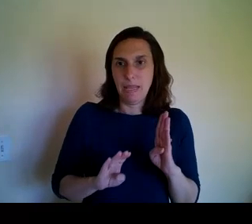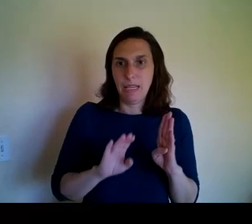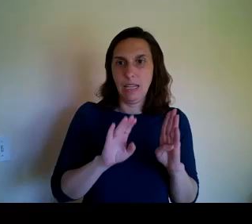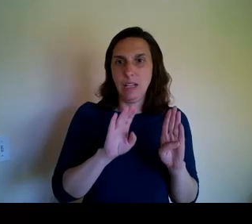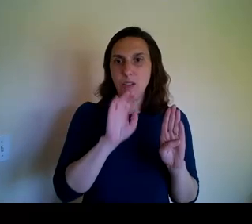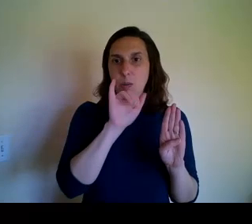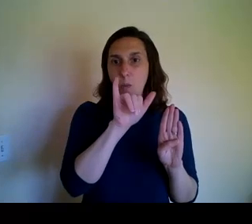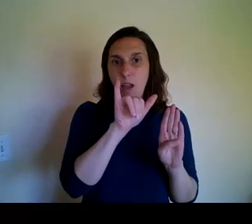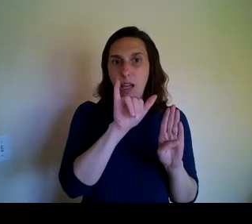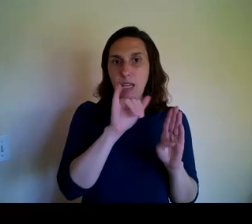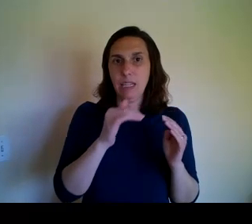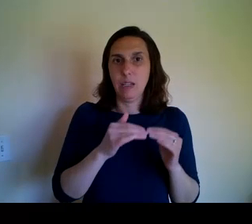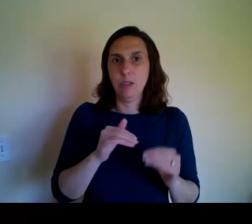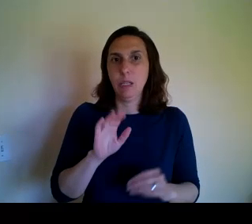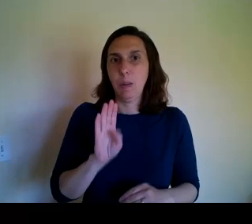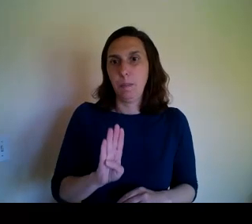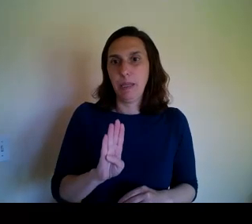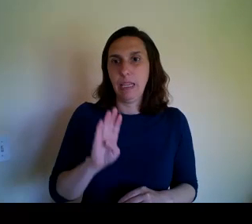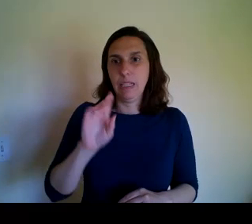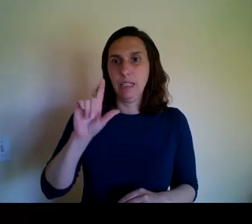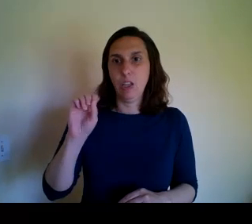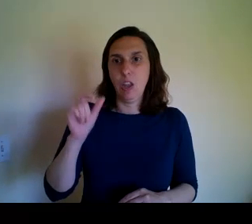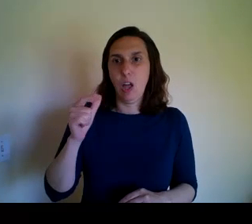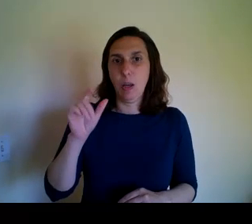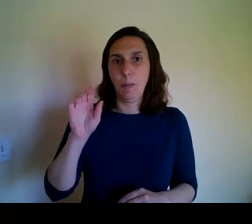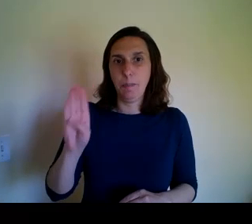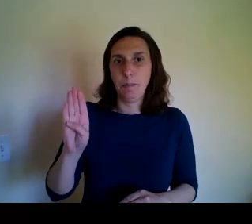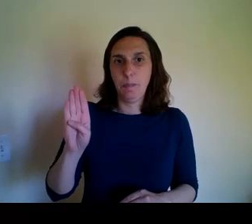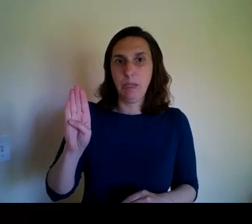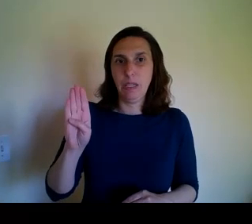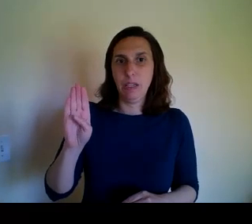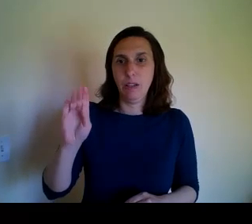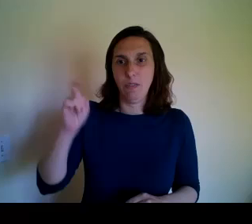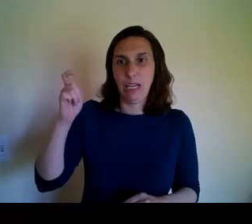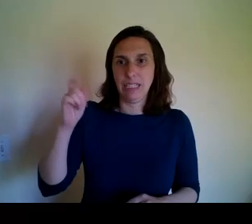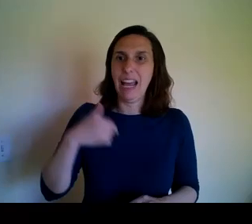equals b to the log b of x. I like that better